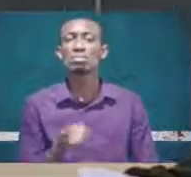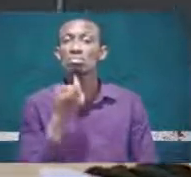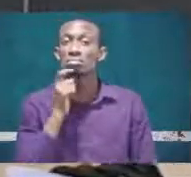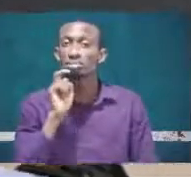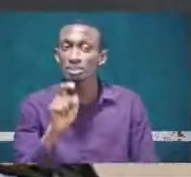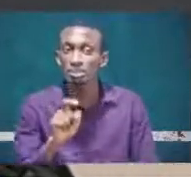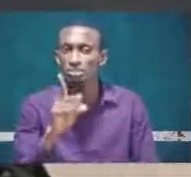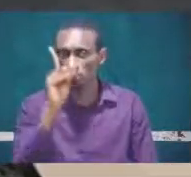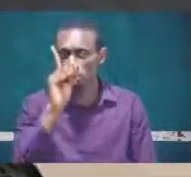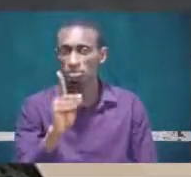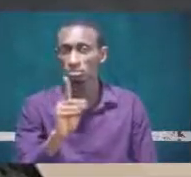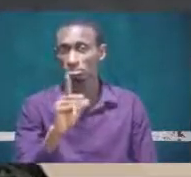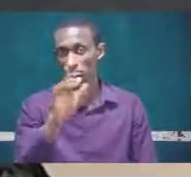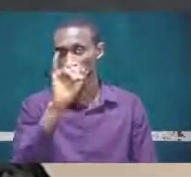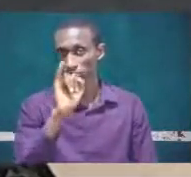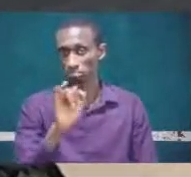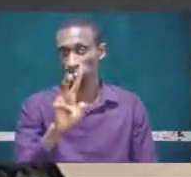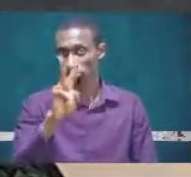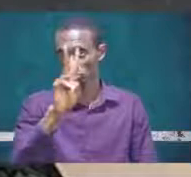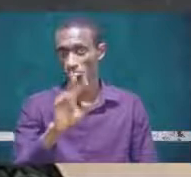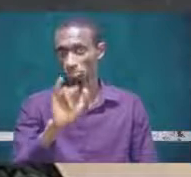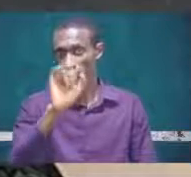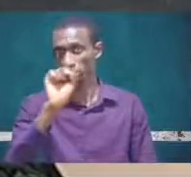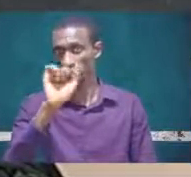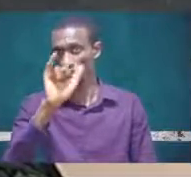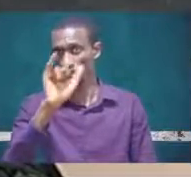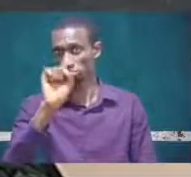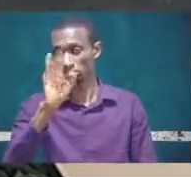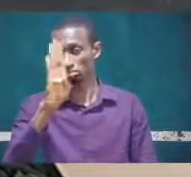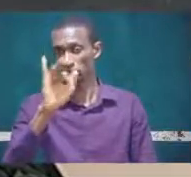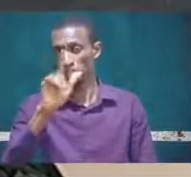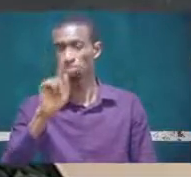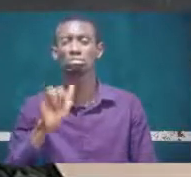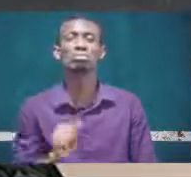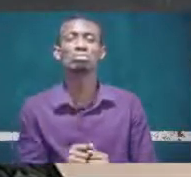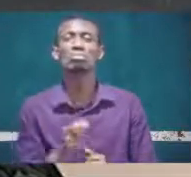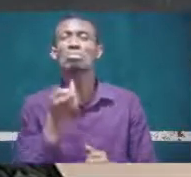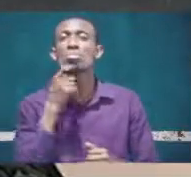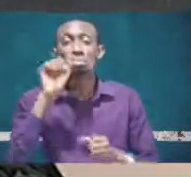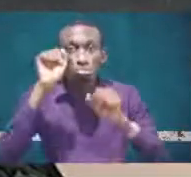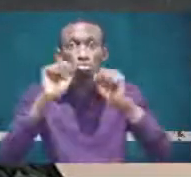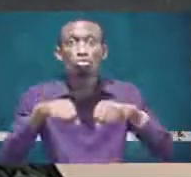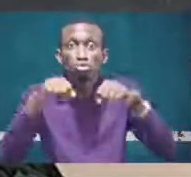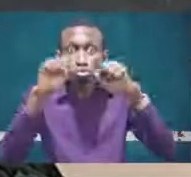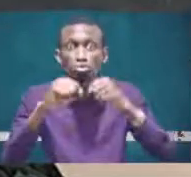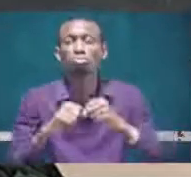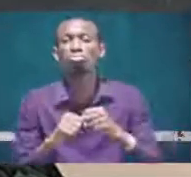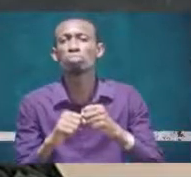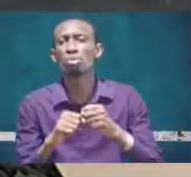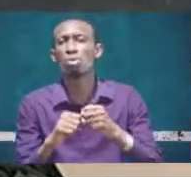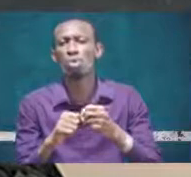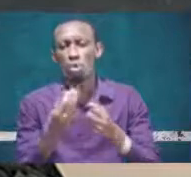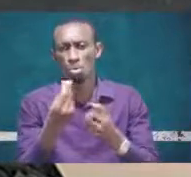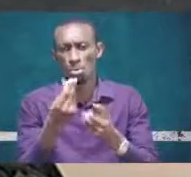divisible. And why should good money be divisible? It should be divided into smaller